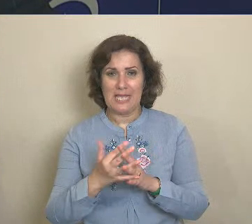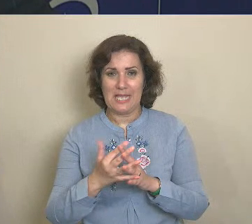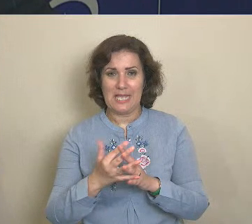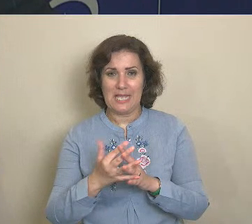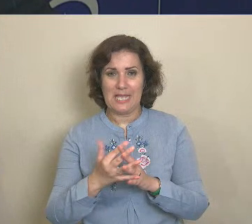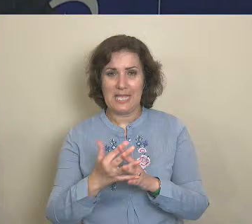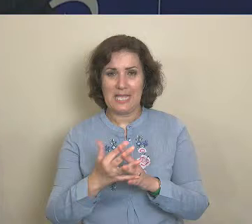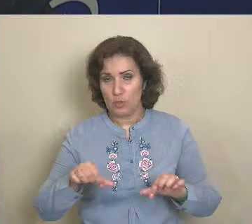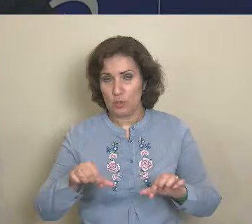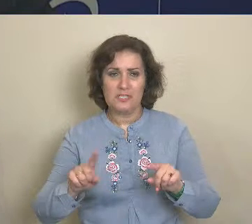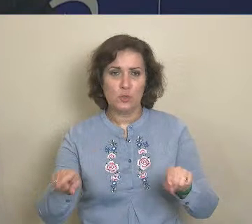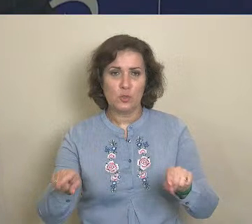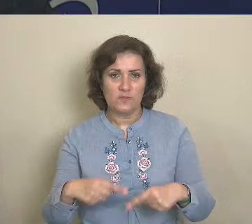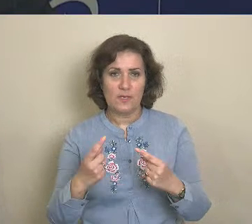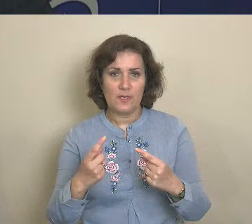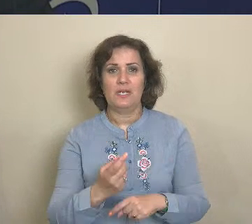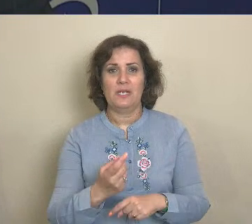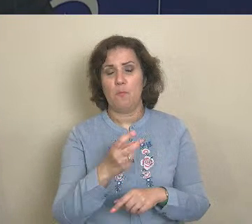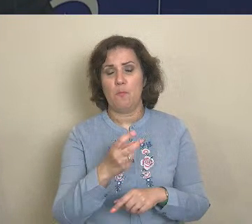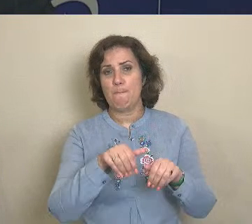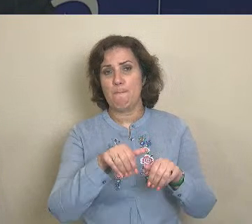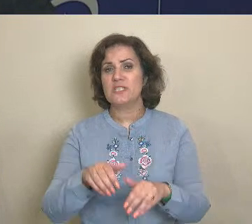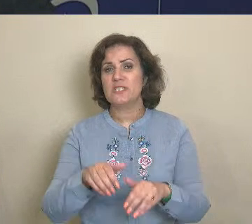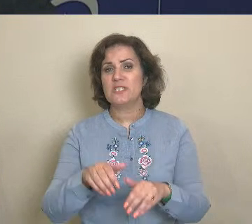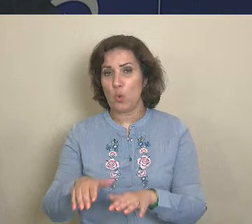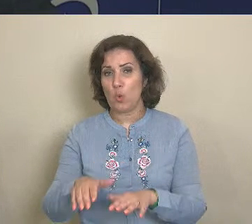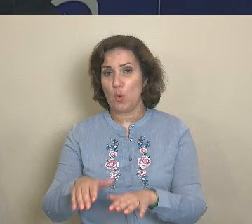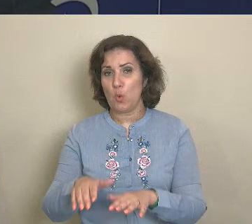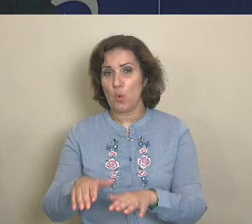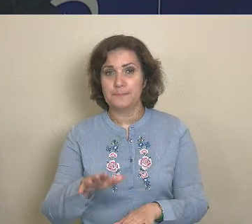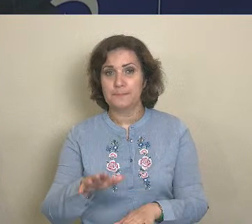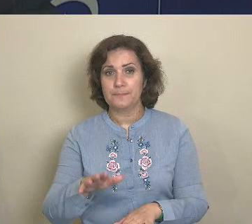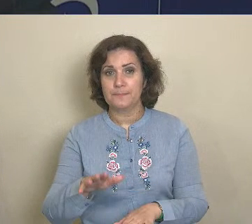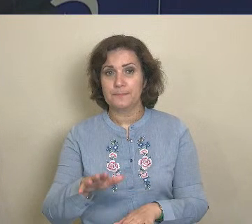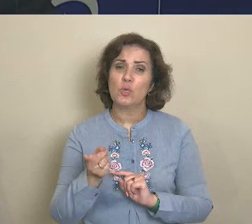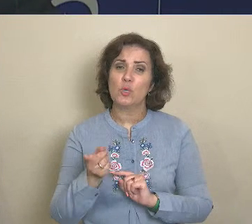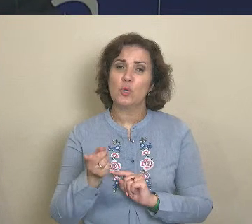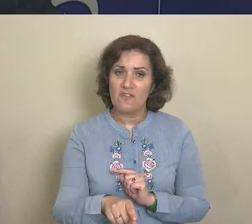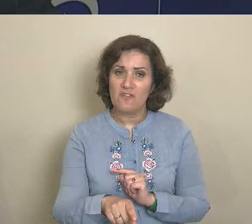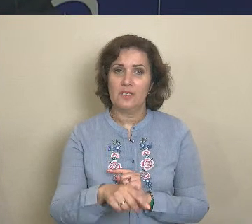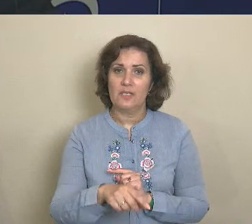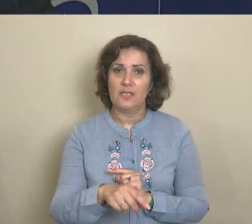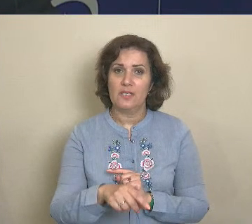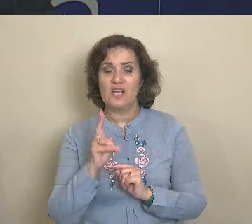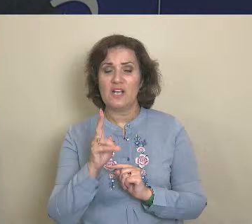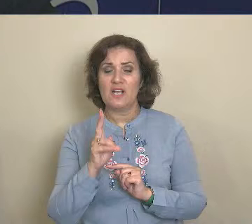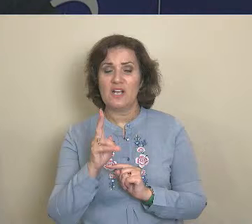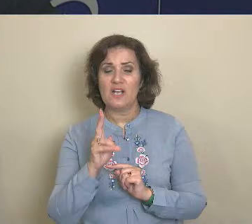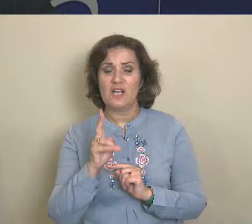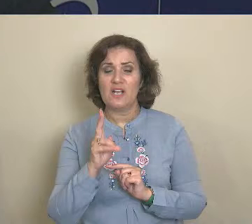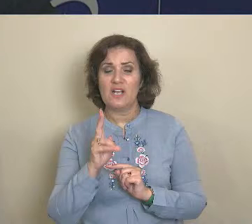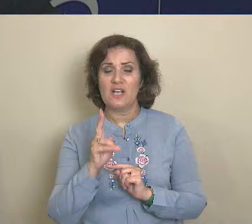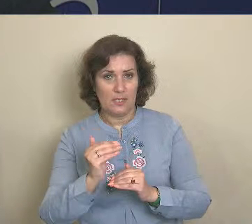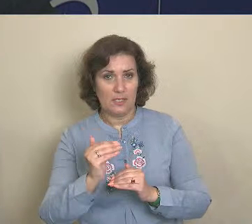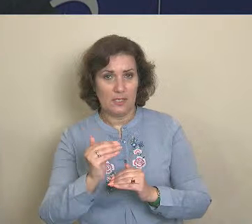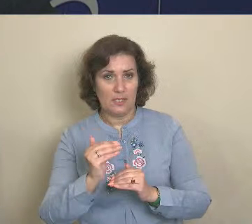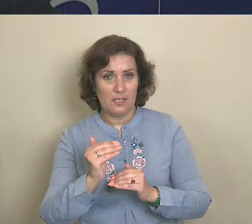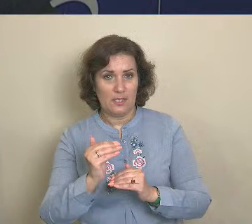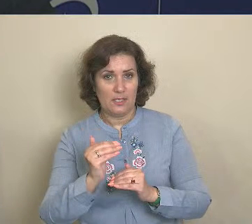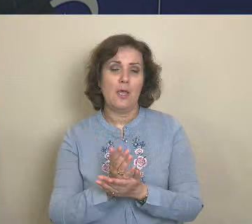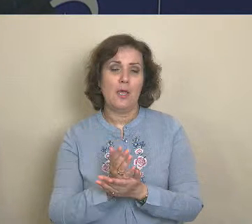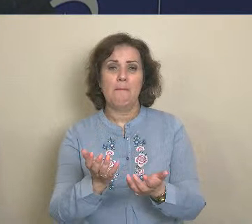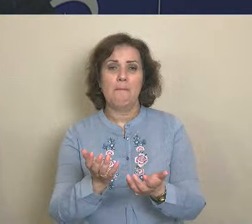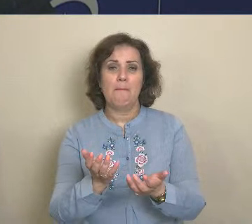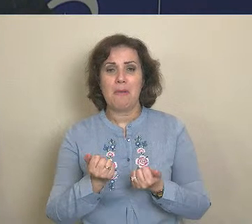TECs with the same composition, which have been created by two resolutions, and the TEC